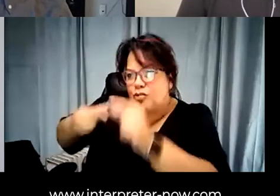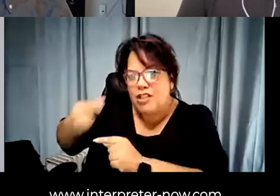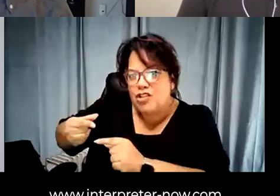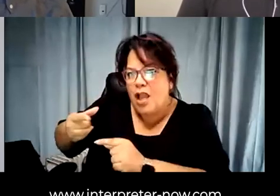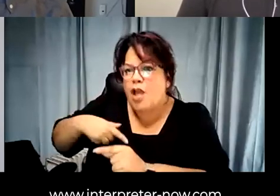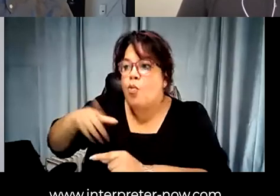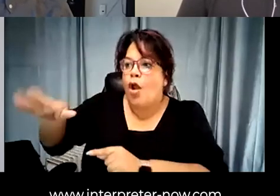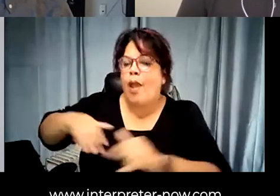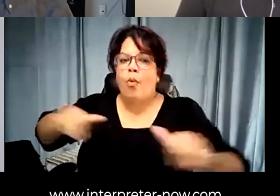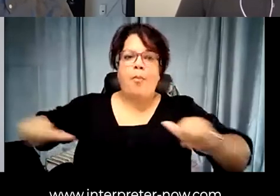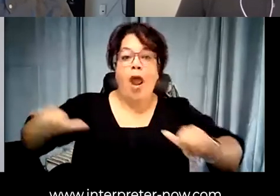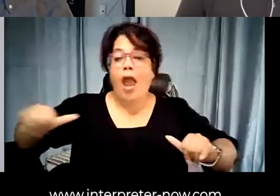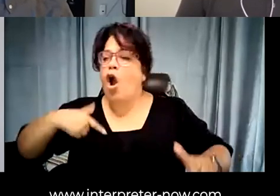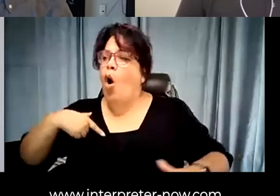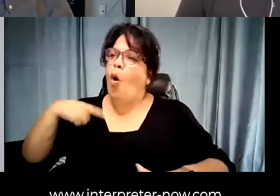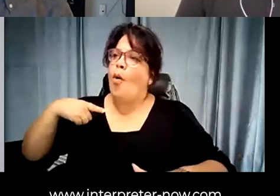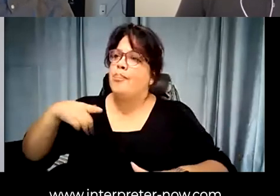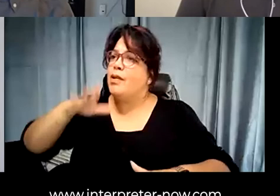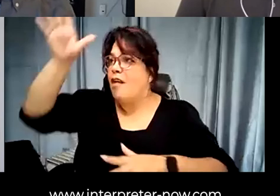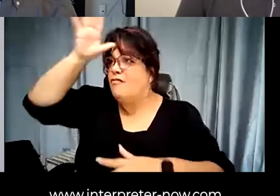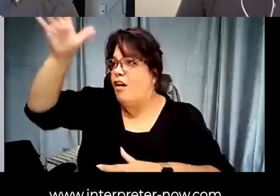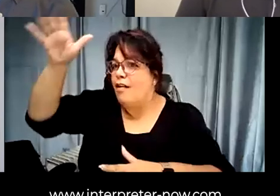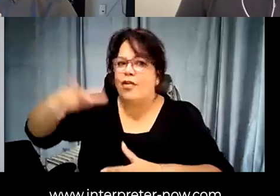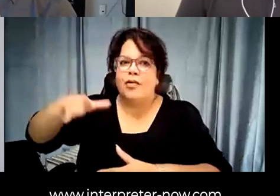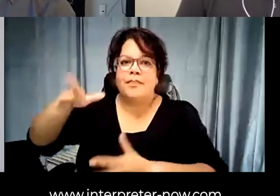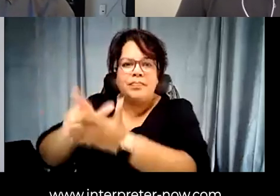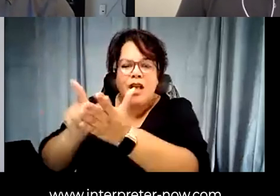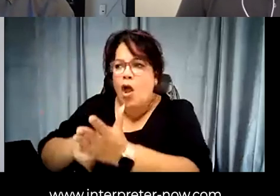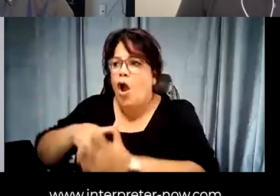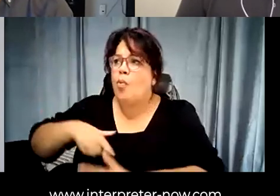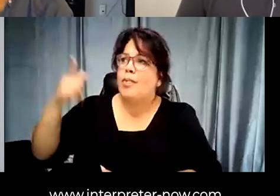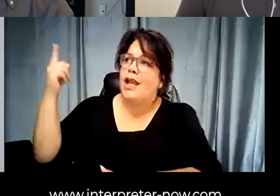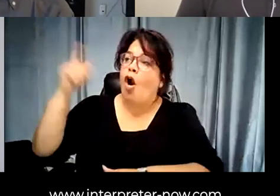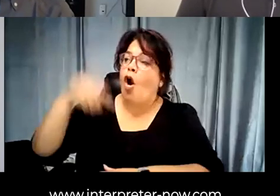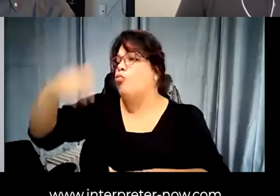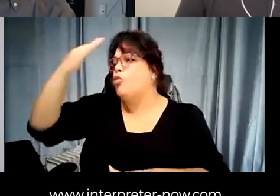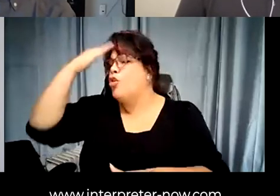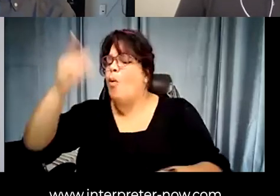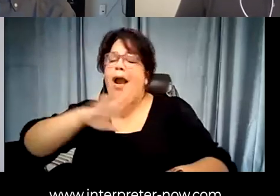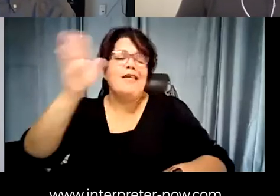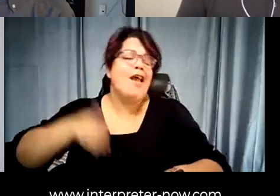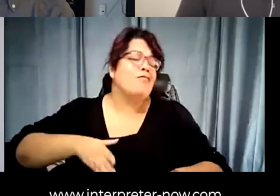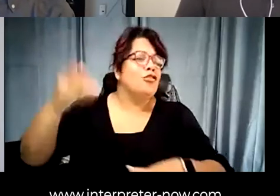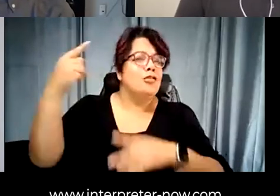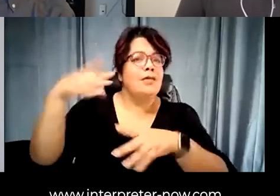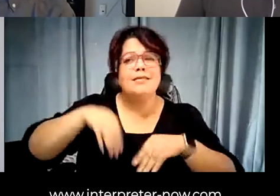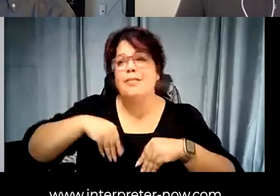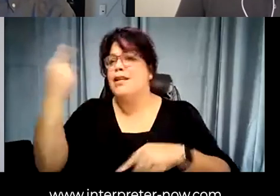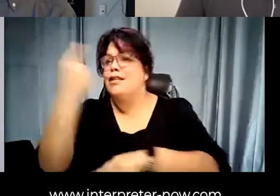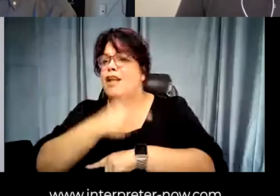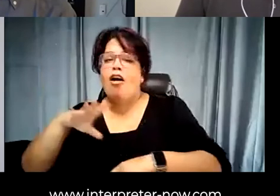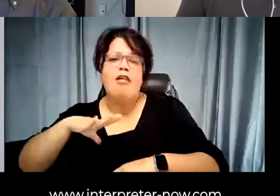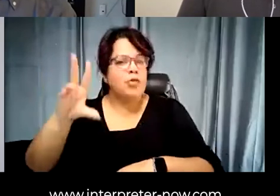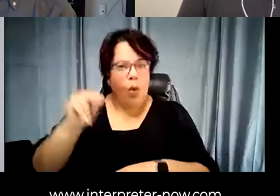who talked about the years he went without taking vacation days. It's not a good look. That's not, once again, not brag value.